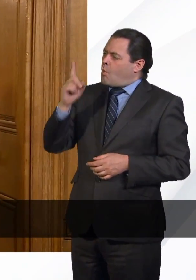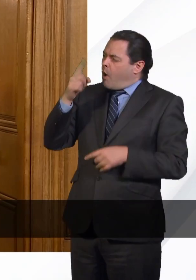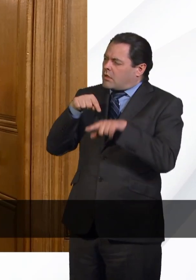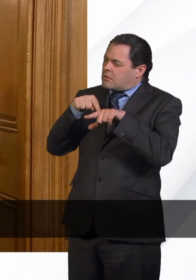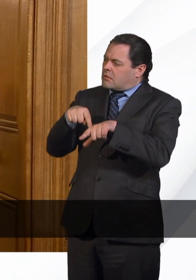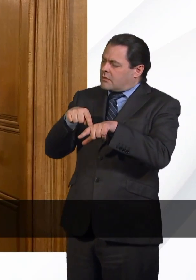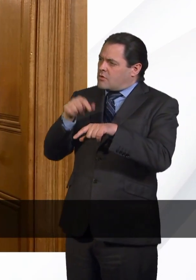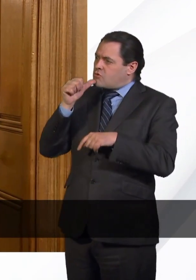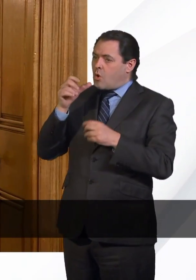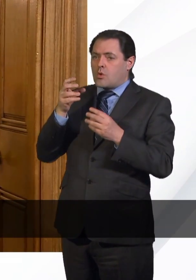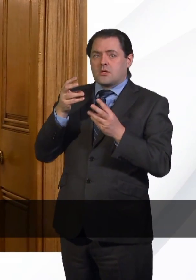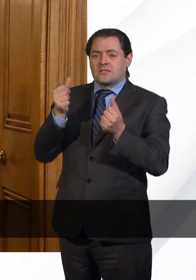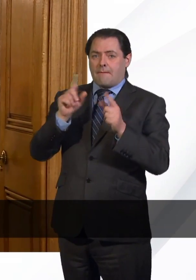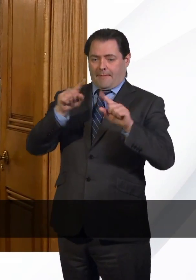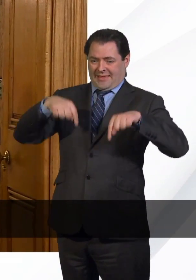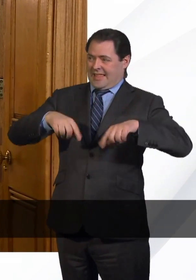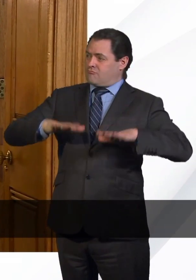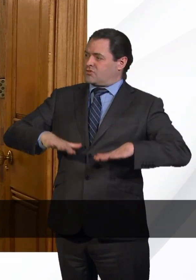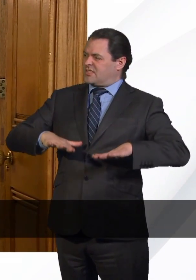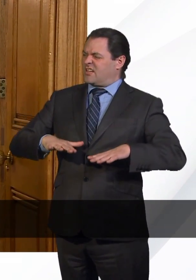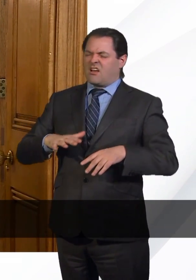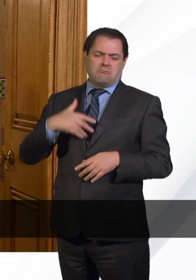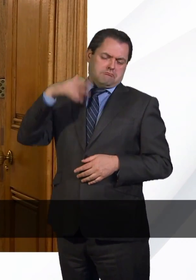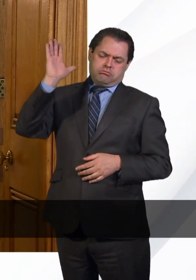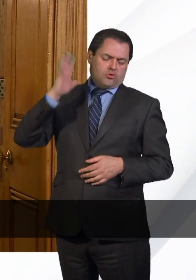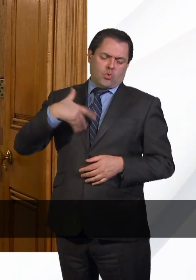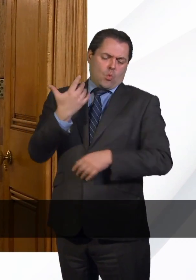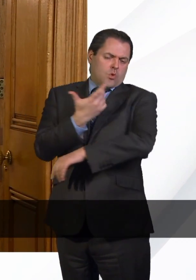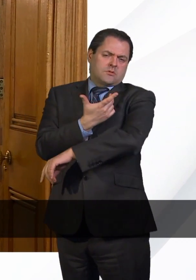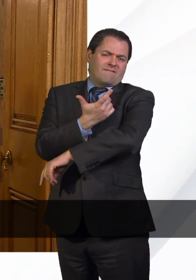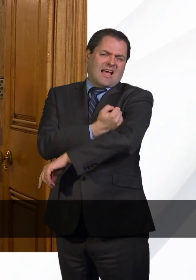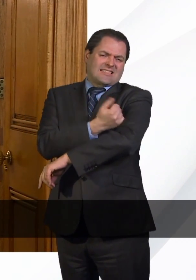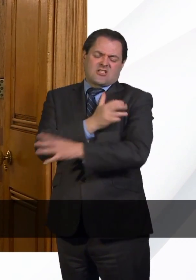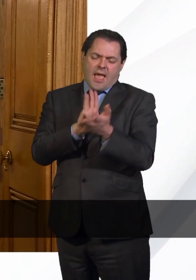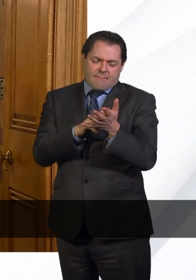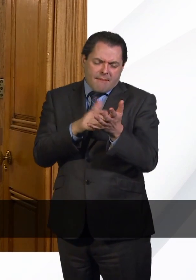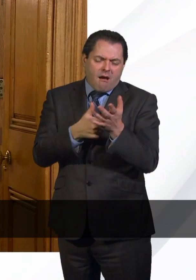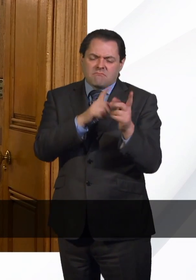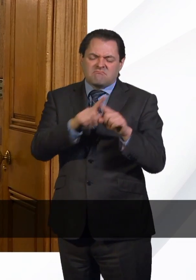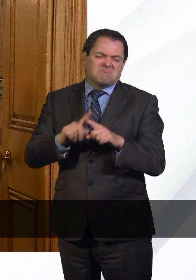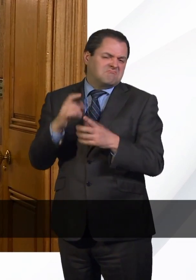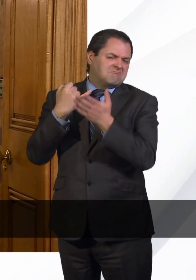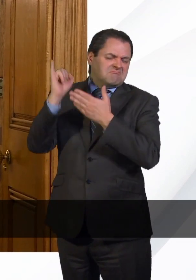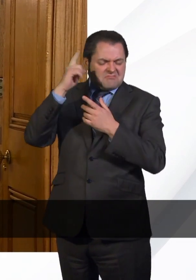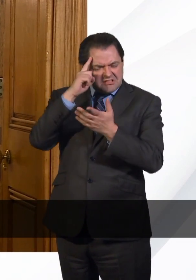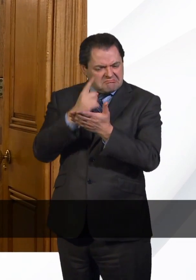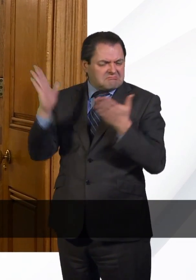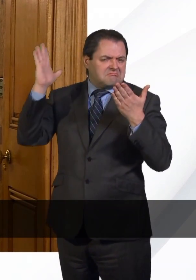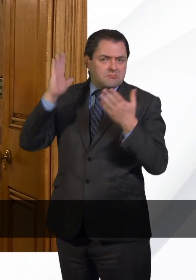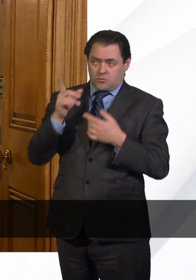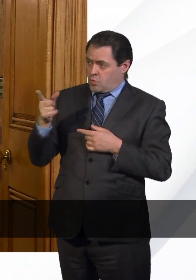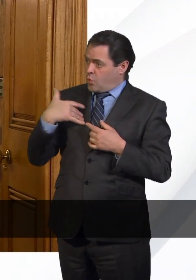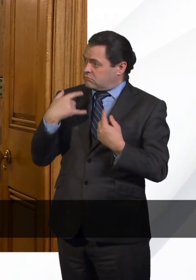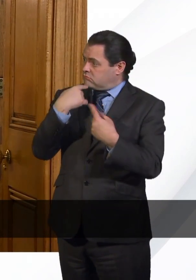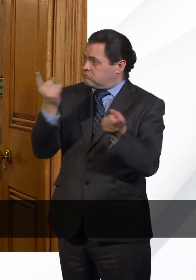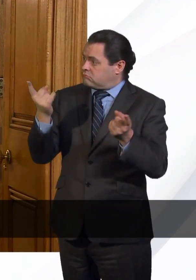for those anti-vaxxers here and abroad when and if we do get a vaccine for COVID-19? Well, I